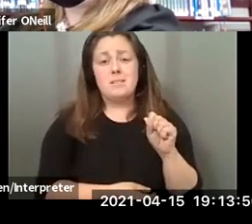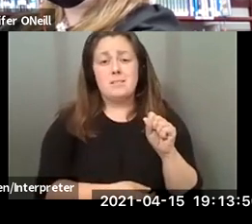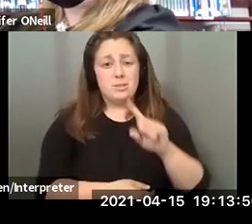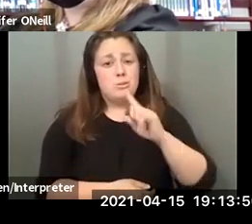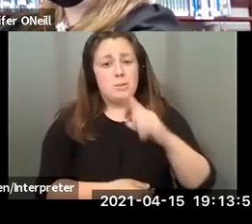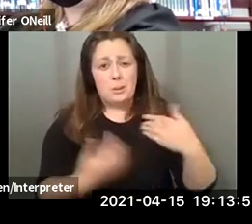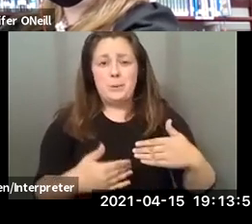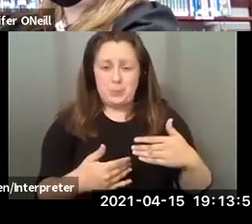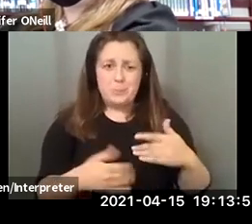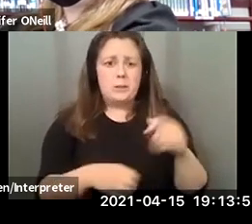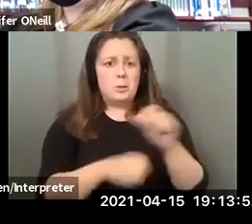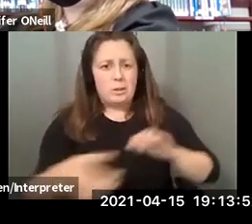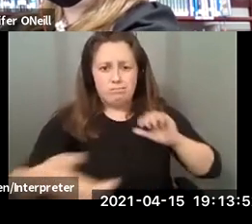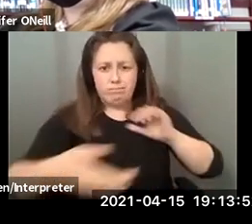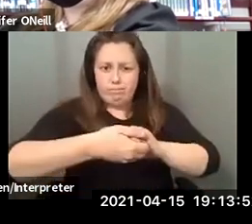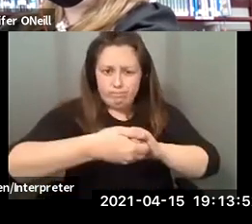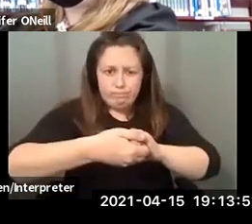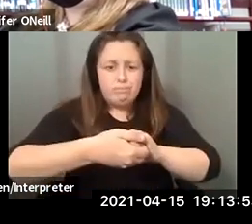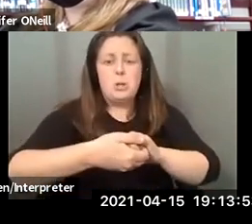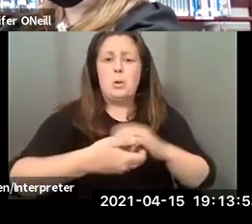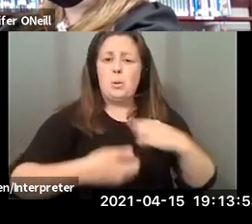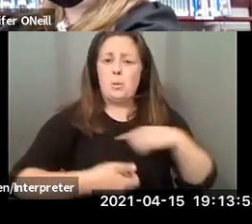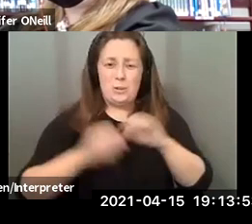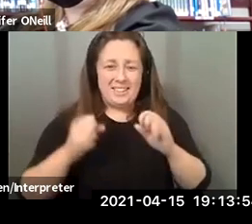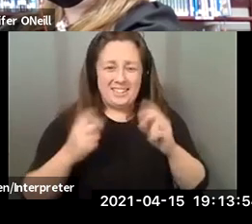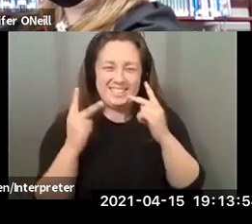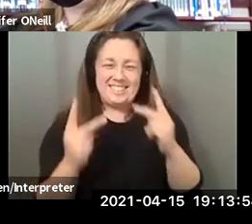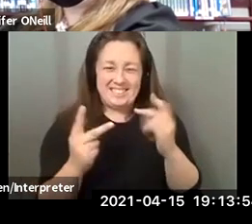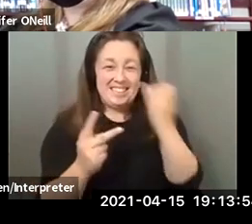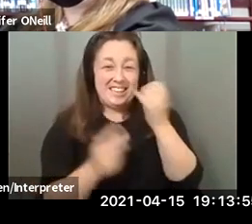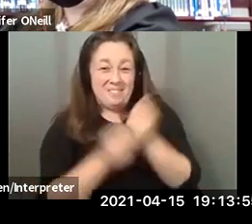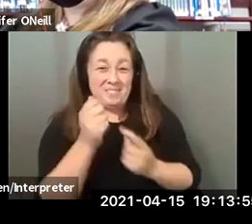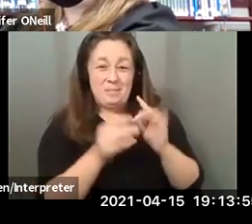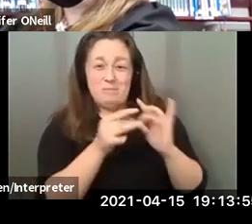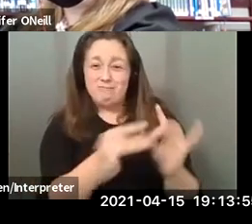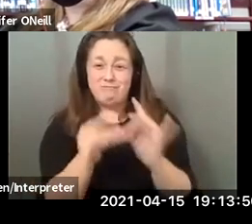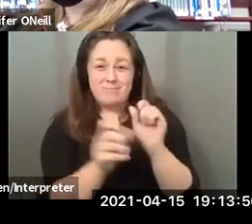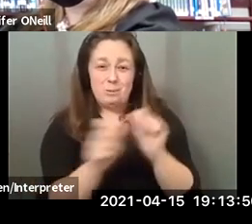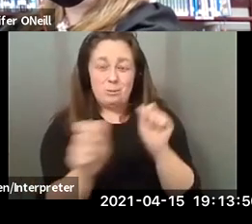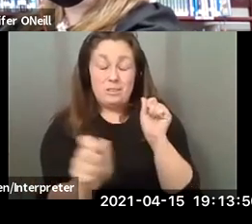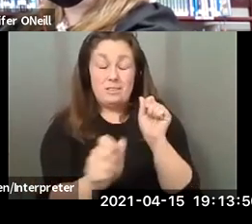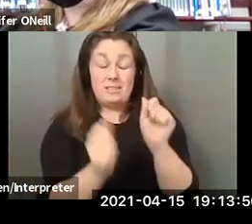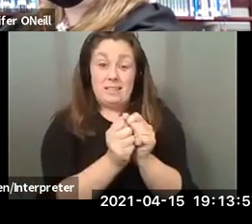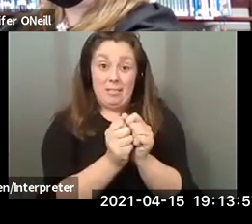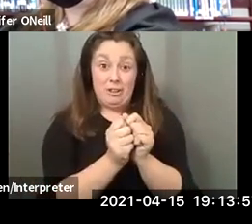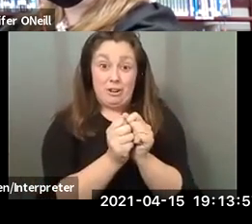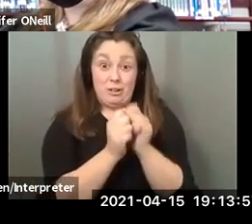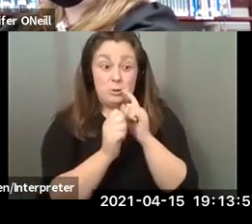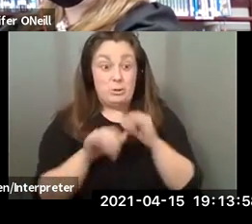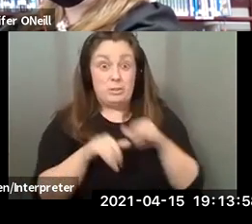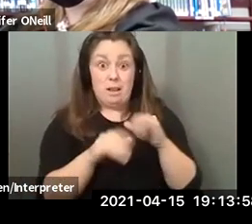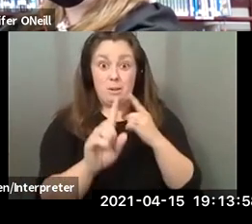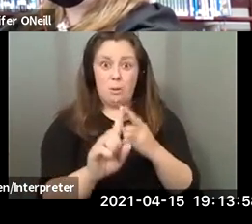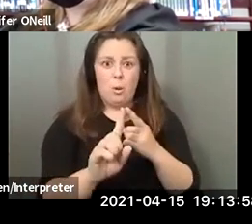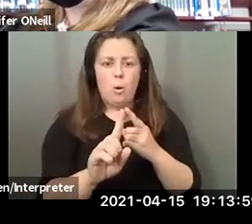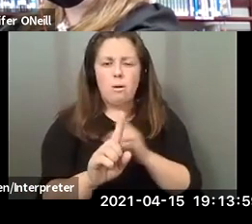this a collaborative effort. And I think we can see what happens when everybody works together towards a common goal. And I